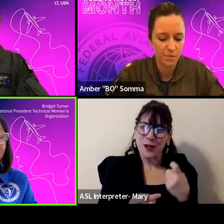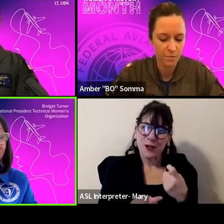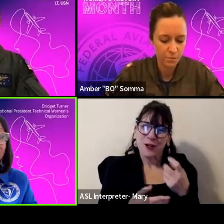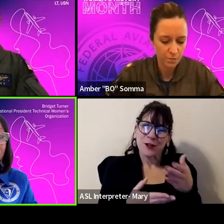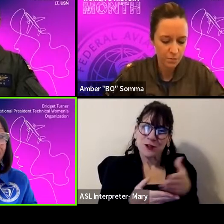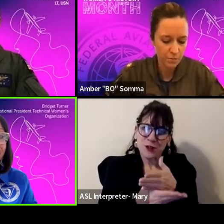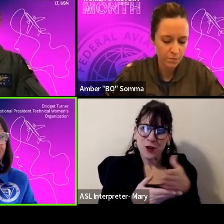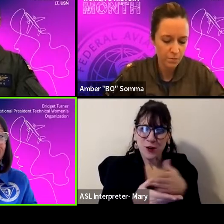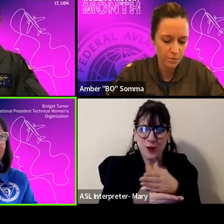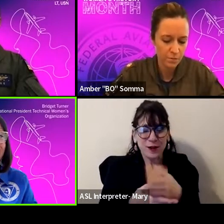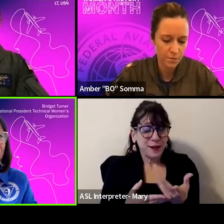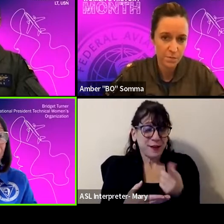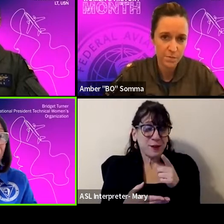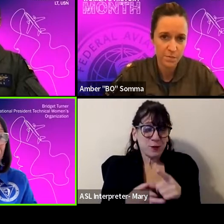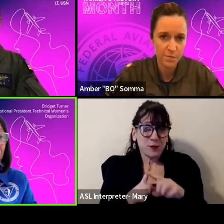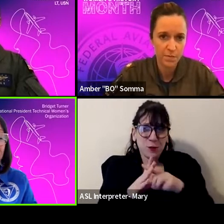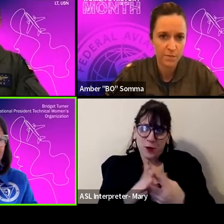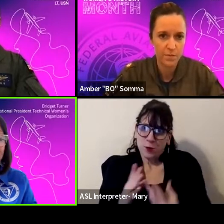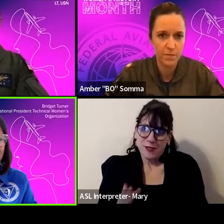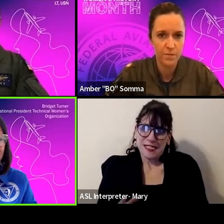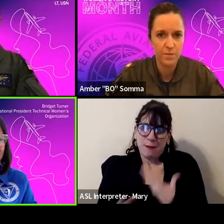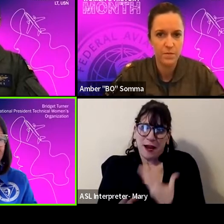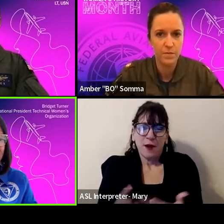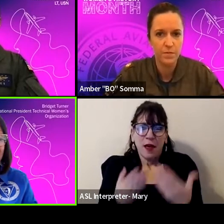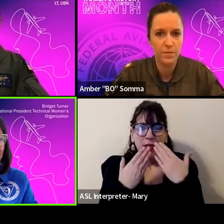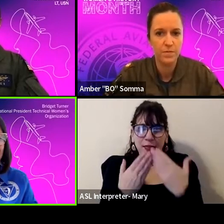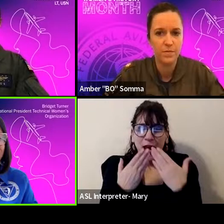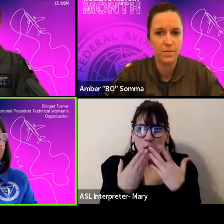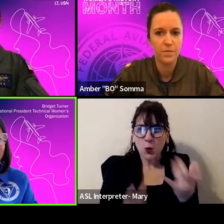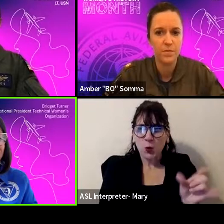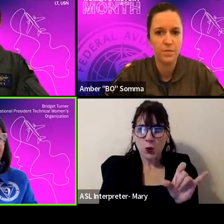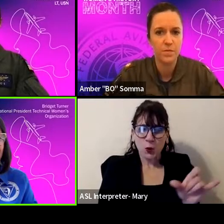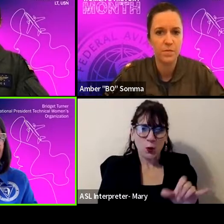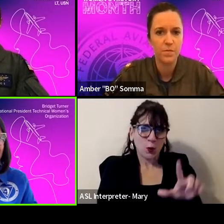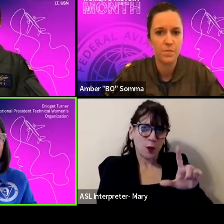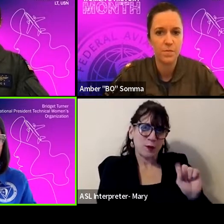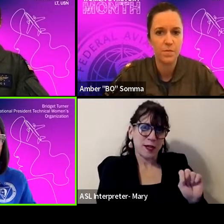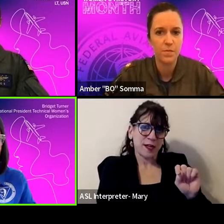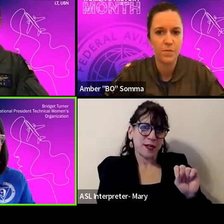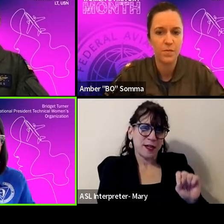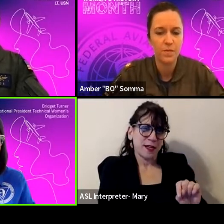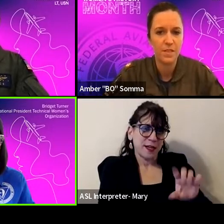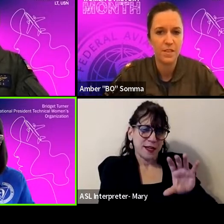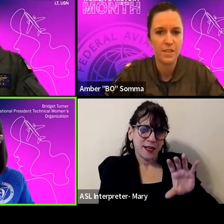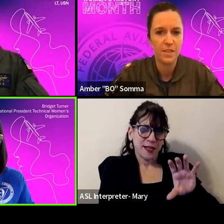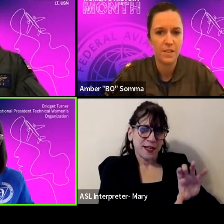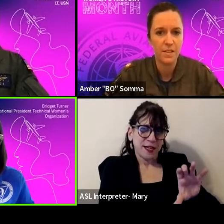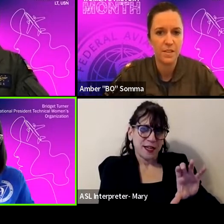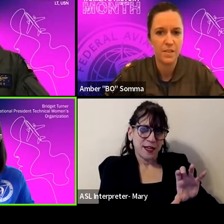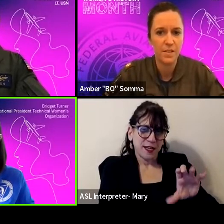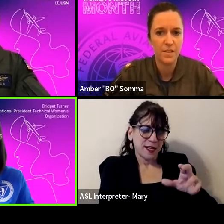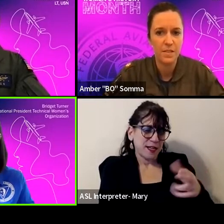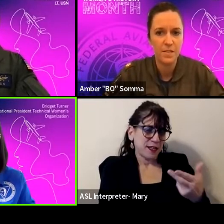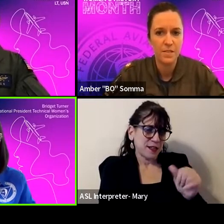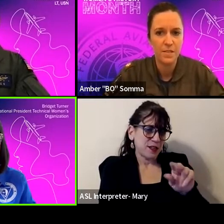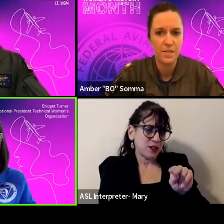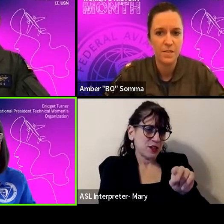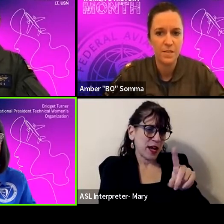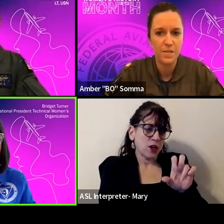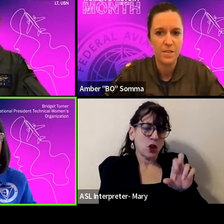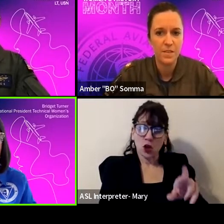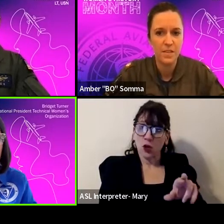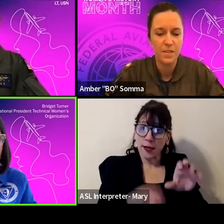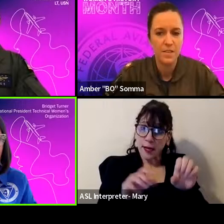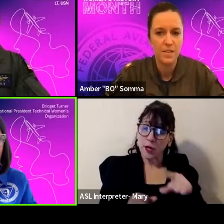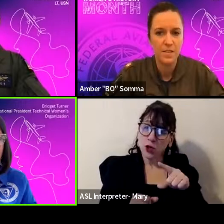got started and inspired. So thank you as well. Lieutenant Chandler, can you also answer the same question? Share a bit about yourself and